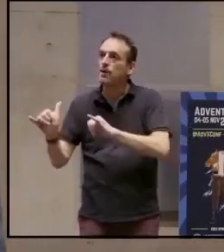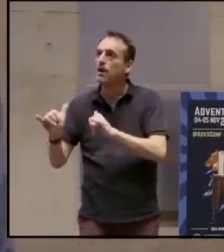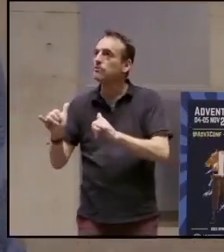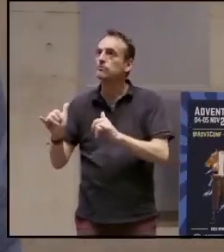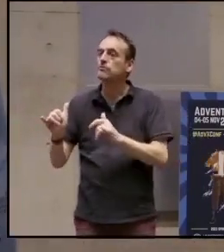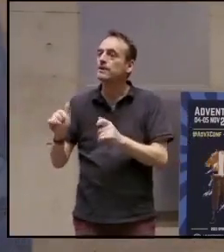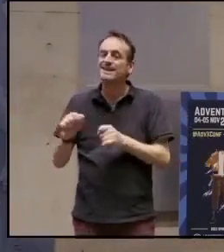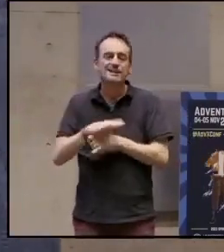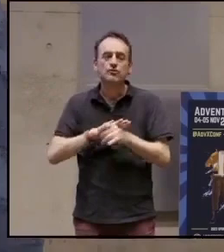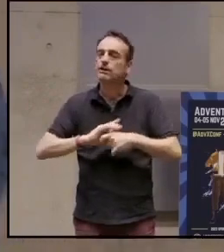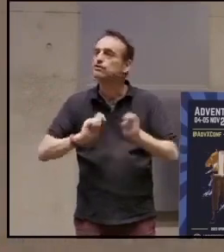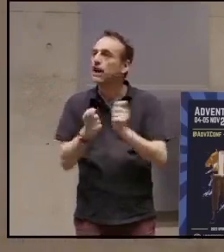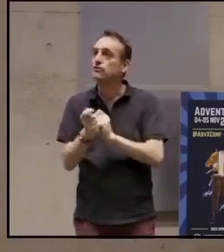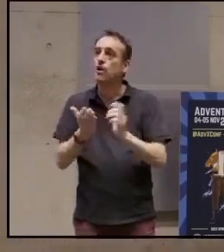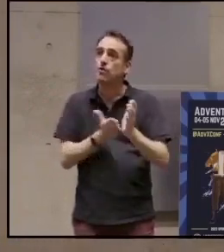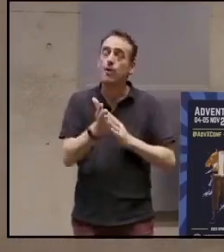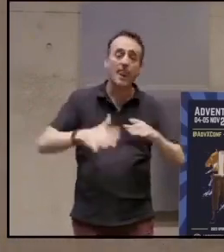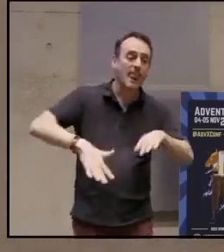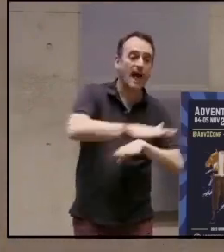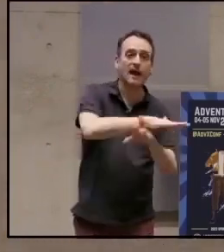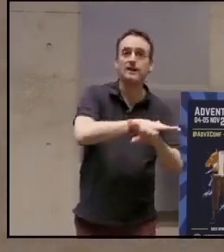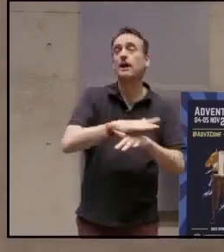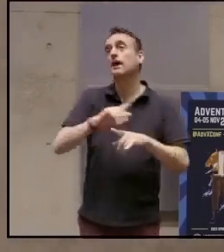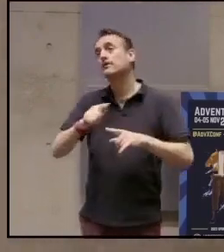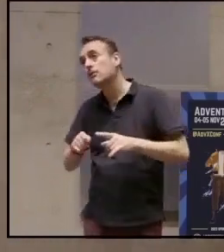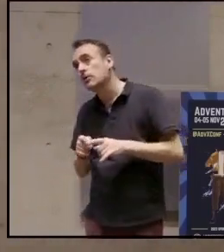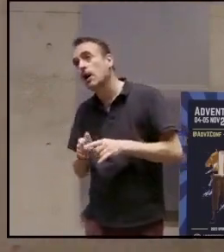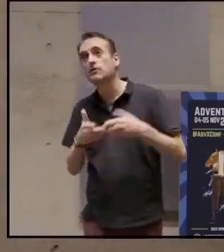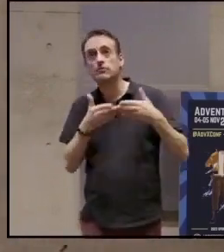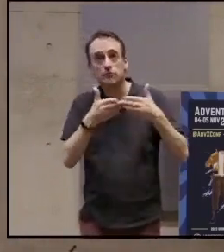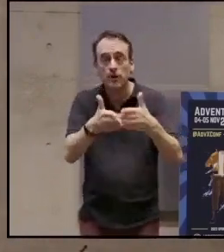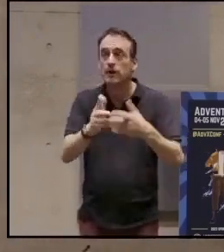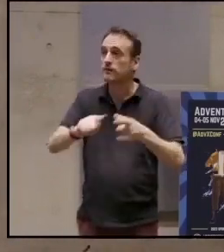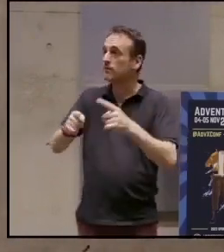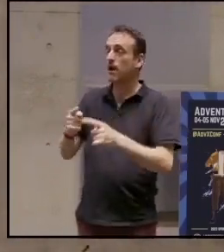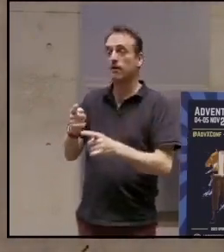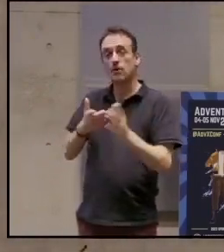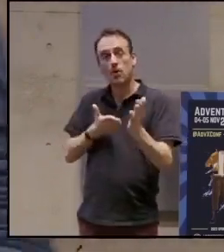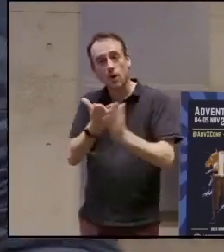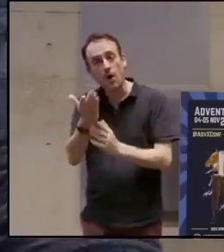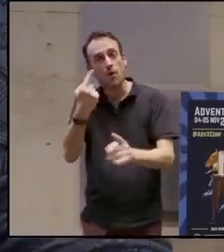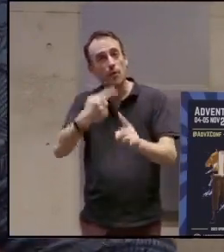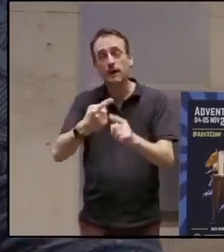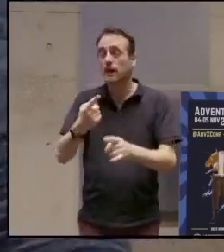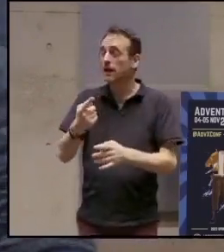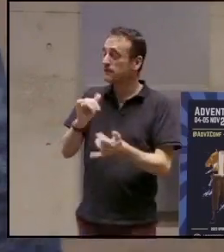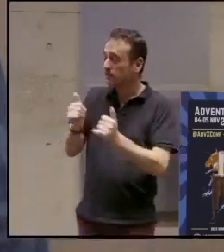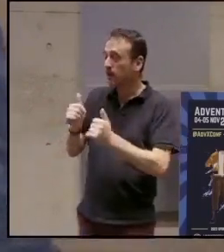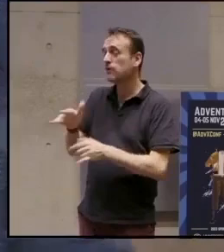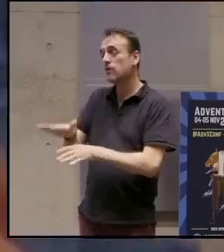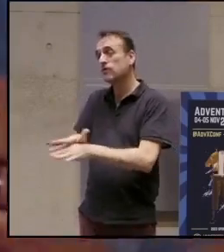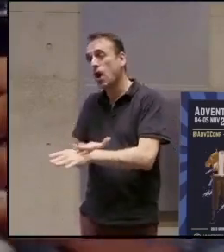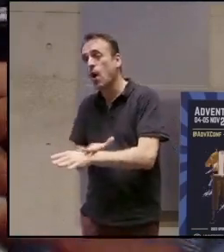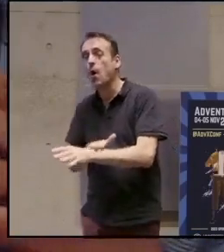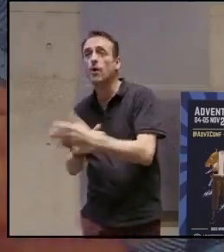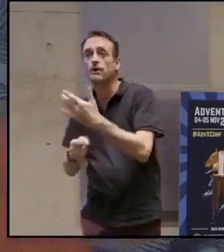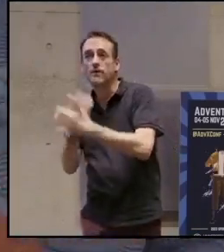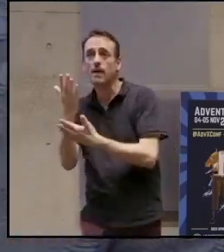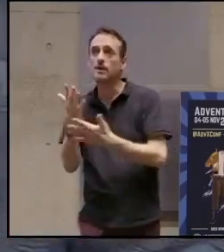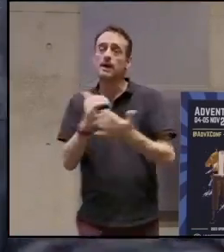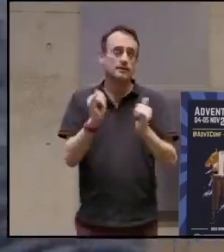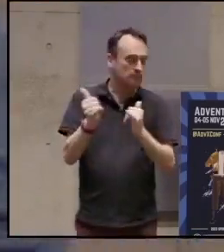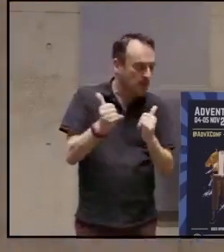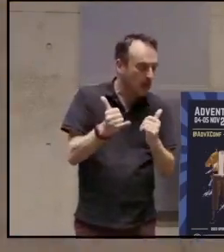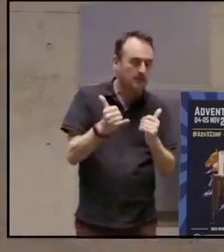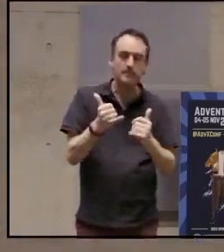underground, sometimes we go fast, sometimes it goes slow, sometimes history finishes in a pool, sometimes it rejoins the main current,